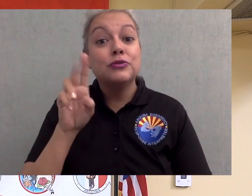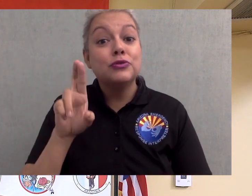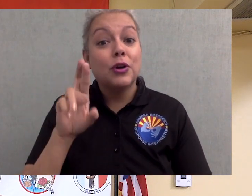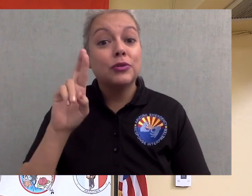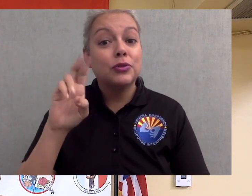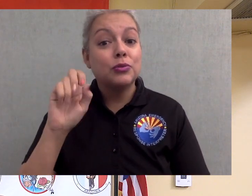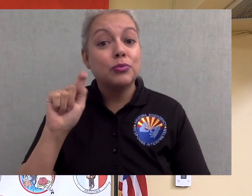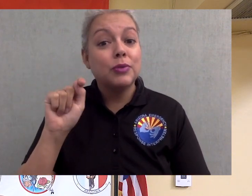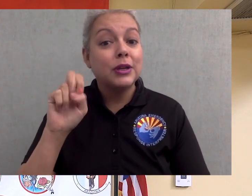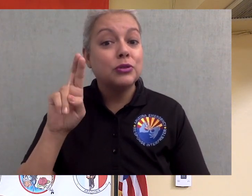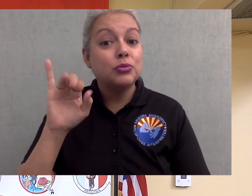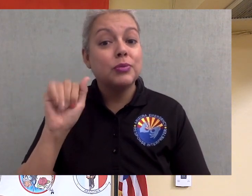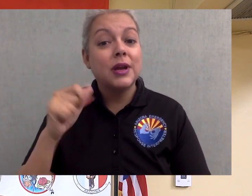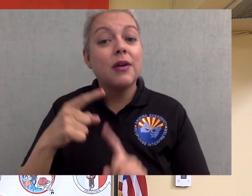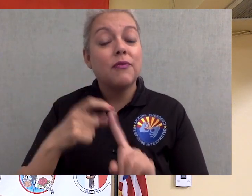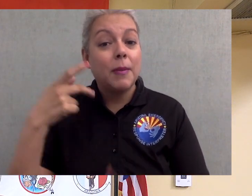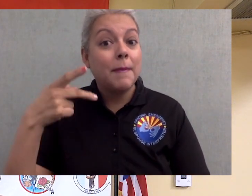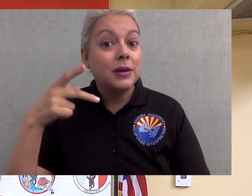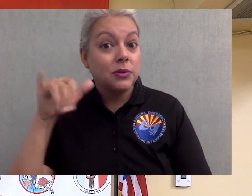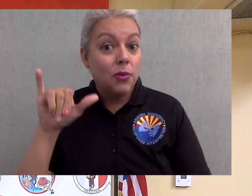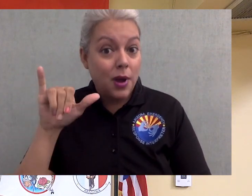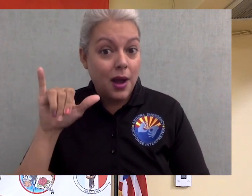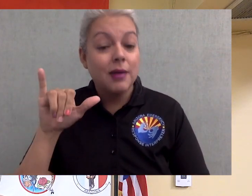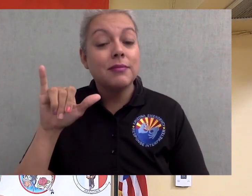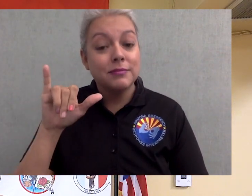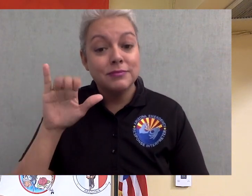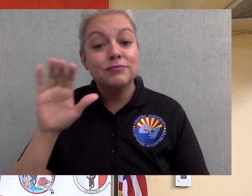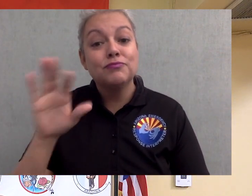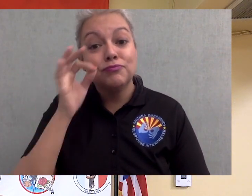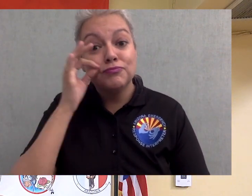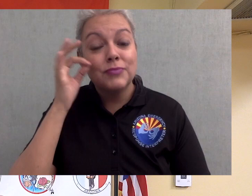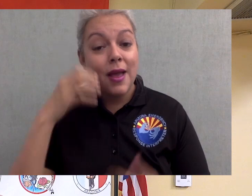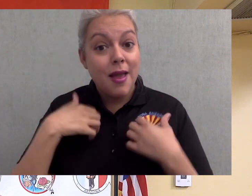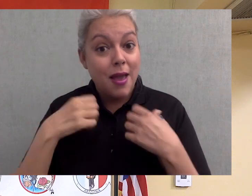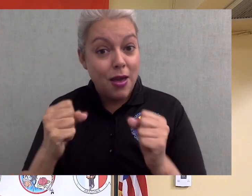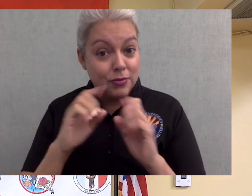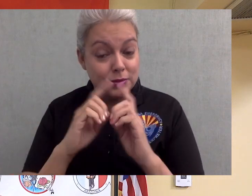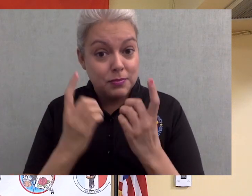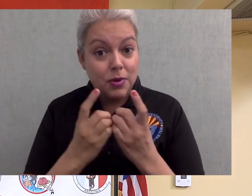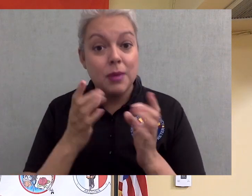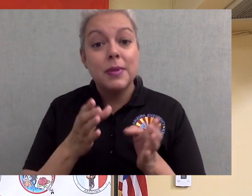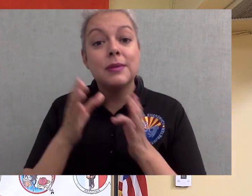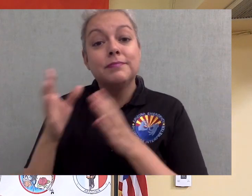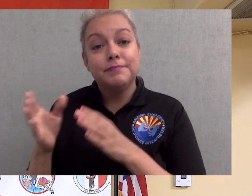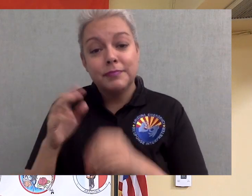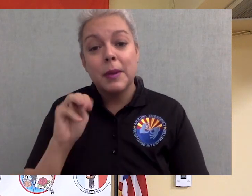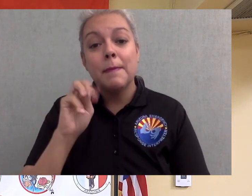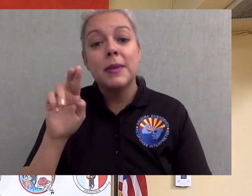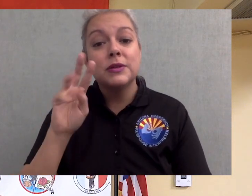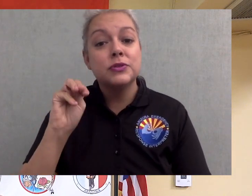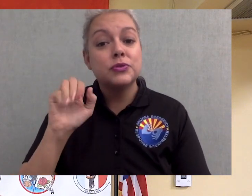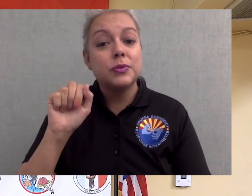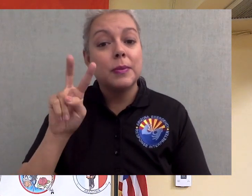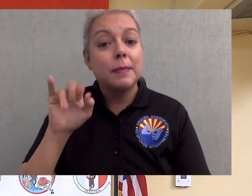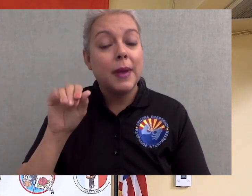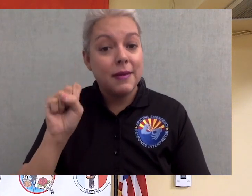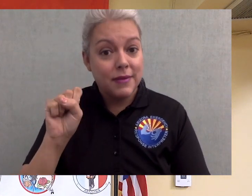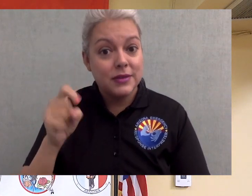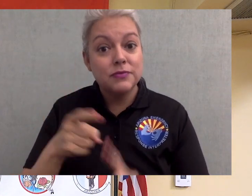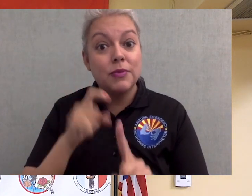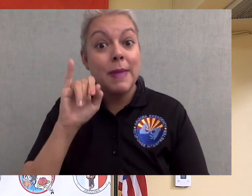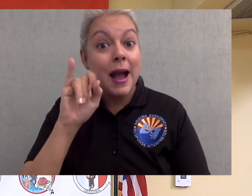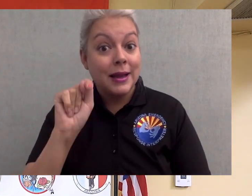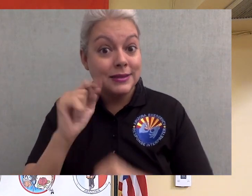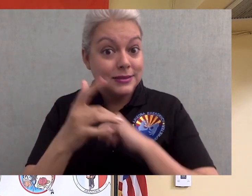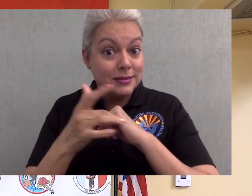the PYT Tribal Health Department. Mr. Mavis is here from our Tribal IT Department, and Councilwoman Mrs.